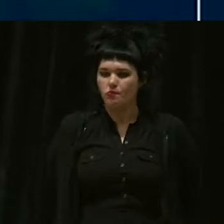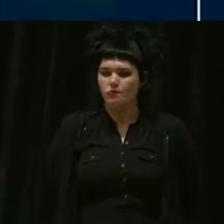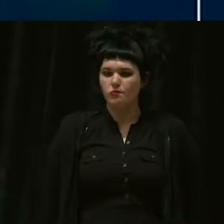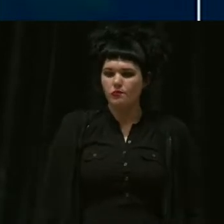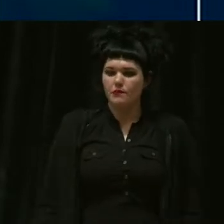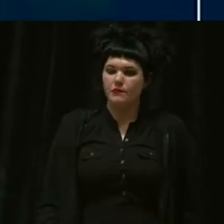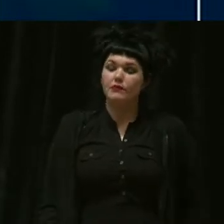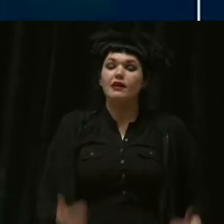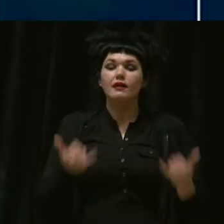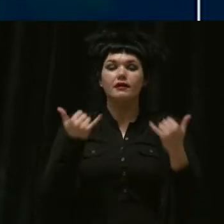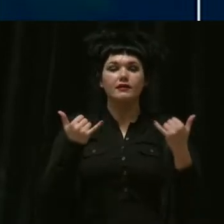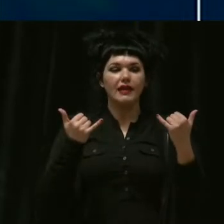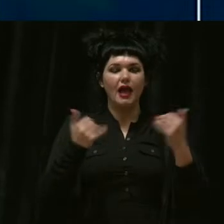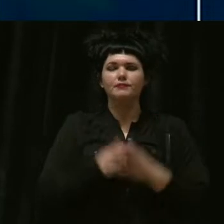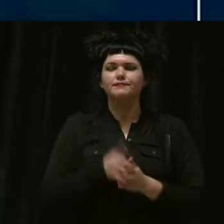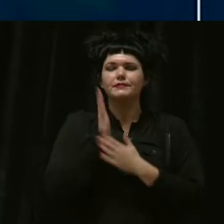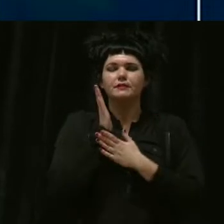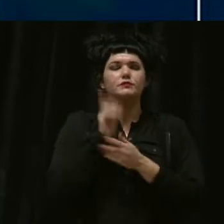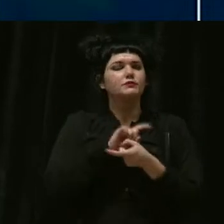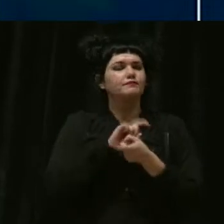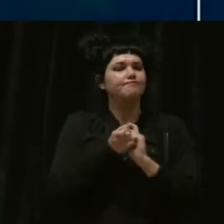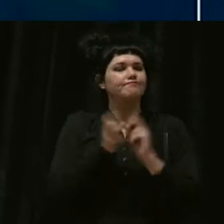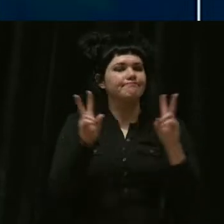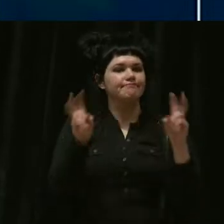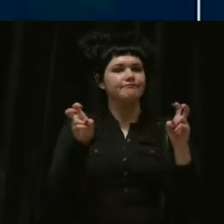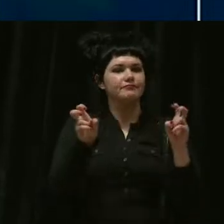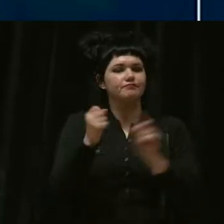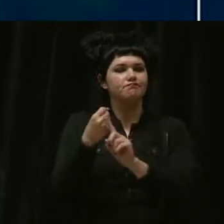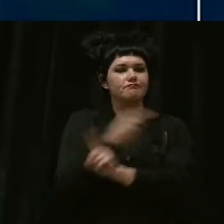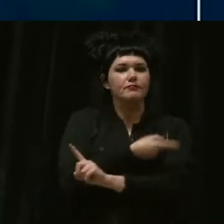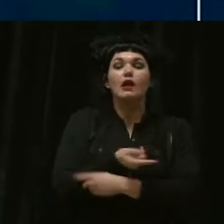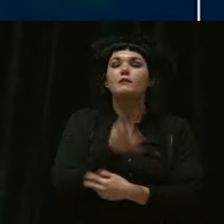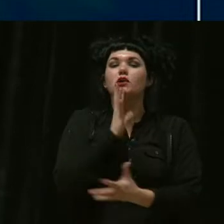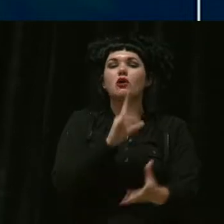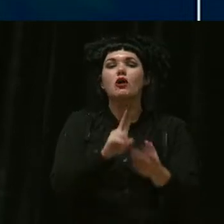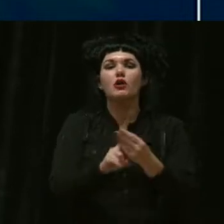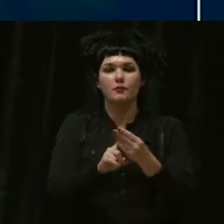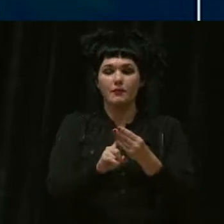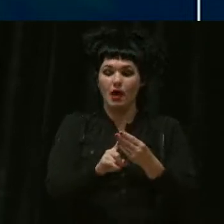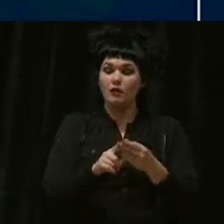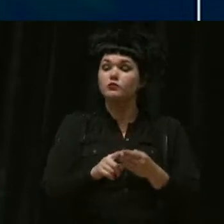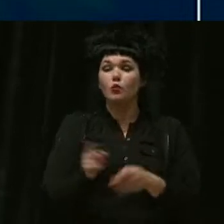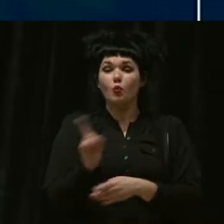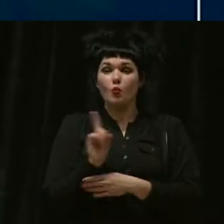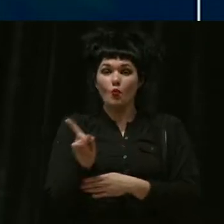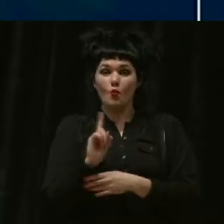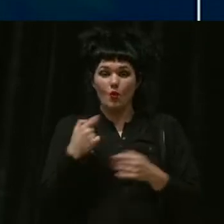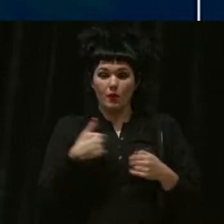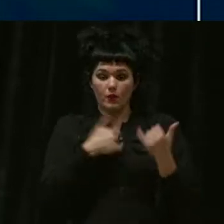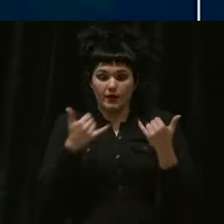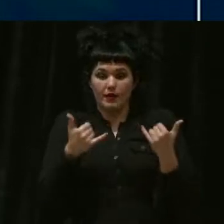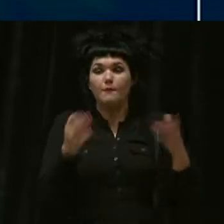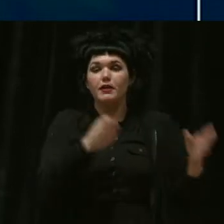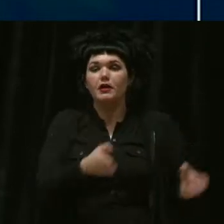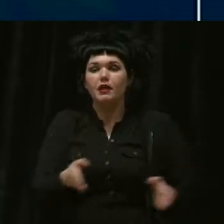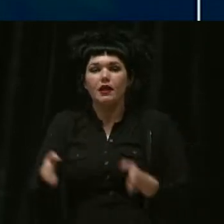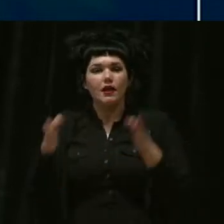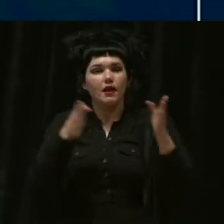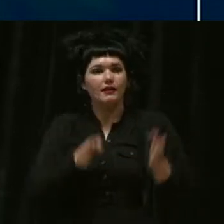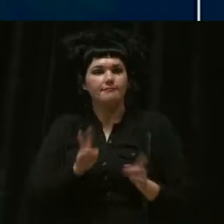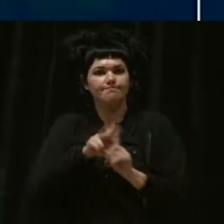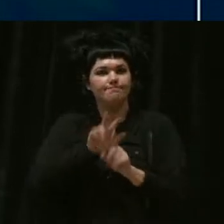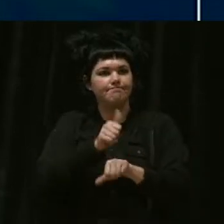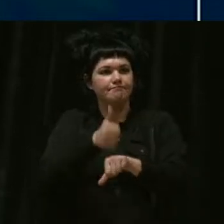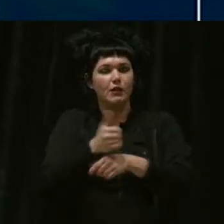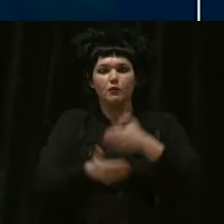Now, let me switch gears and talk a little bit about where we are with regards to the plan implementation process. So we are